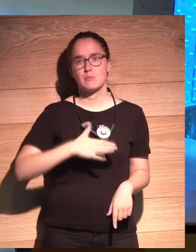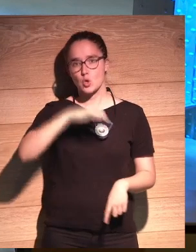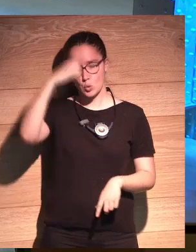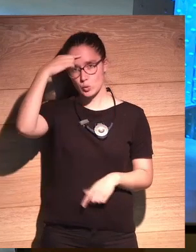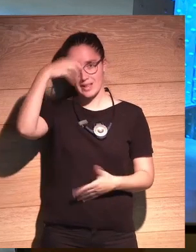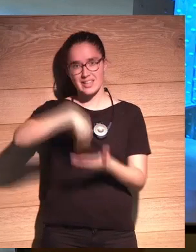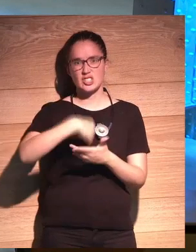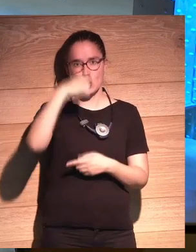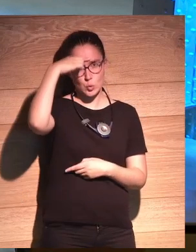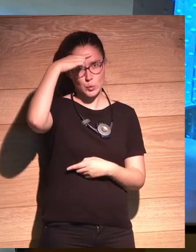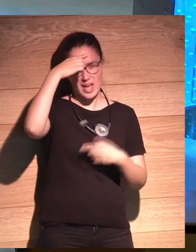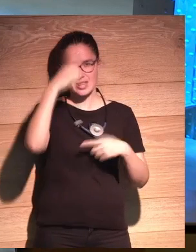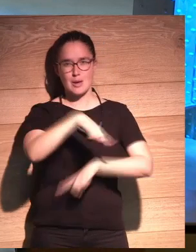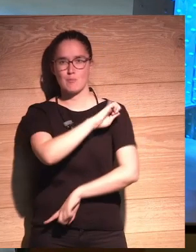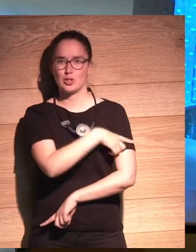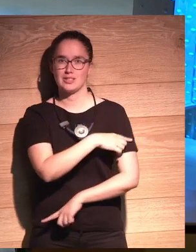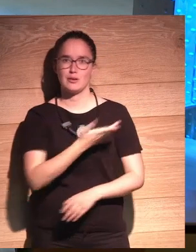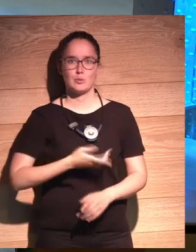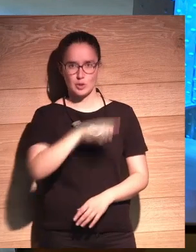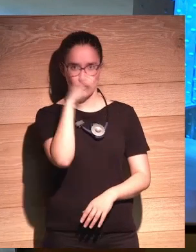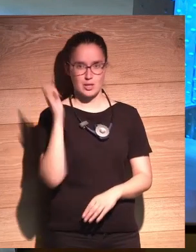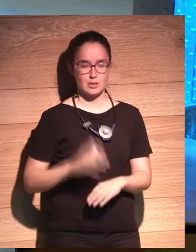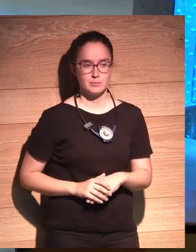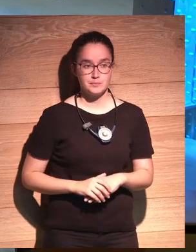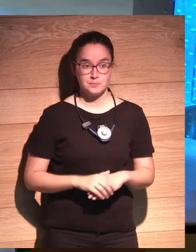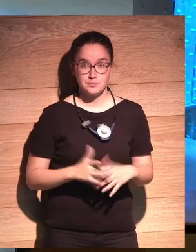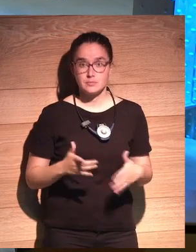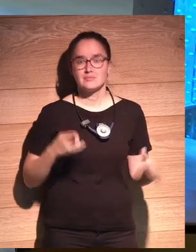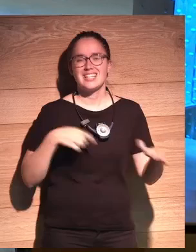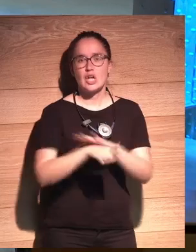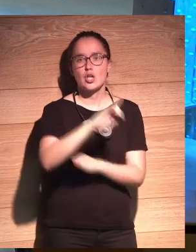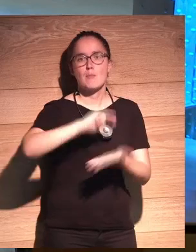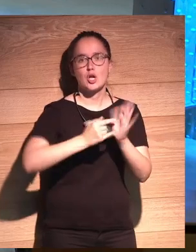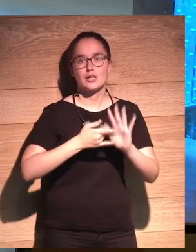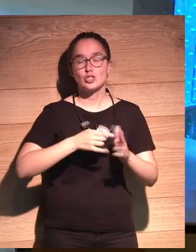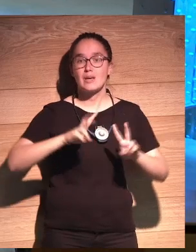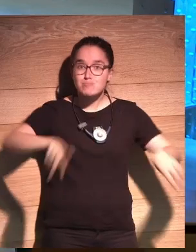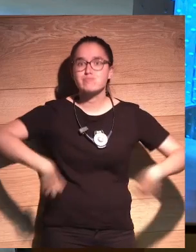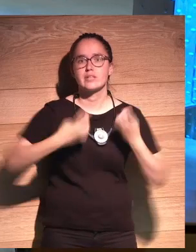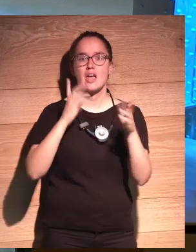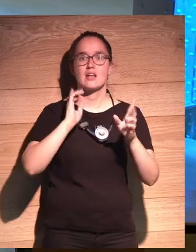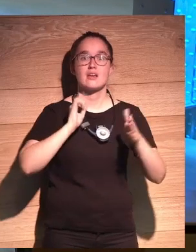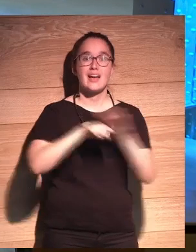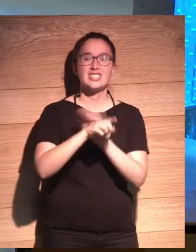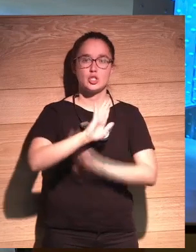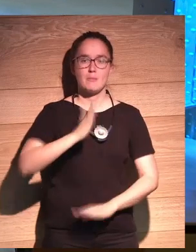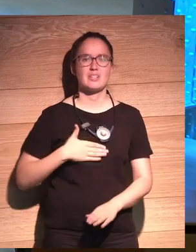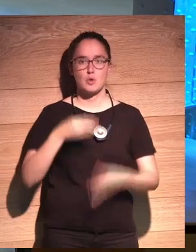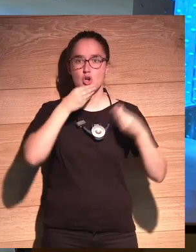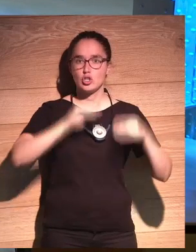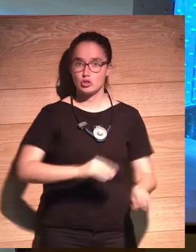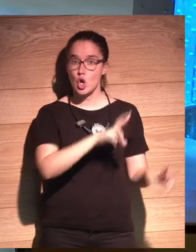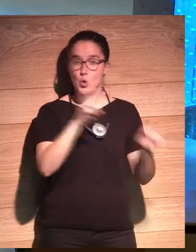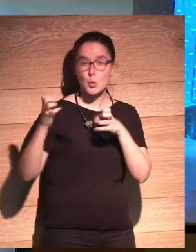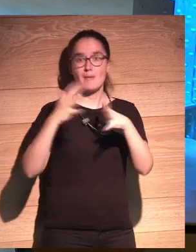the general director of urban landscape and cultural heritage of the area of culture and sports of the City Council of